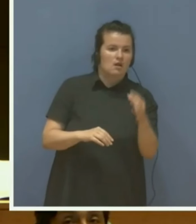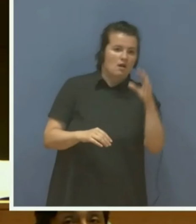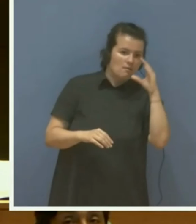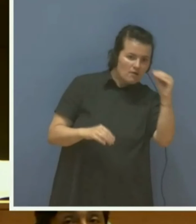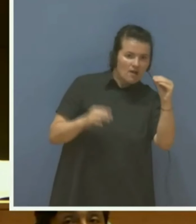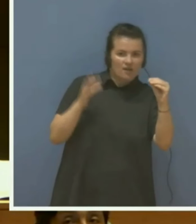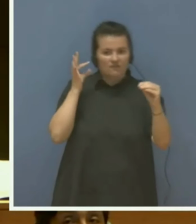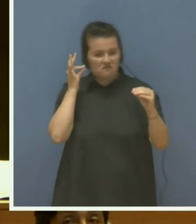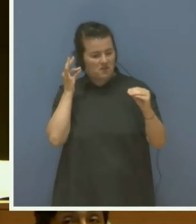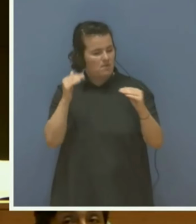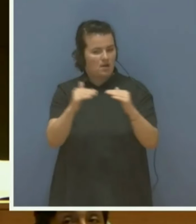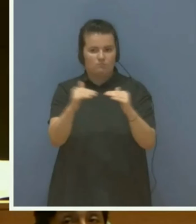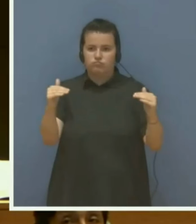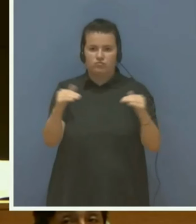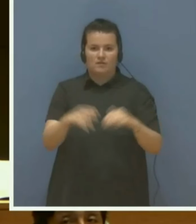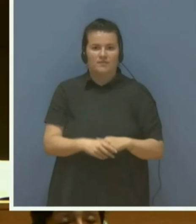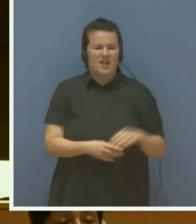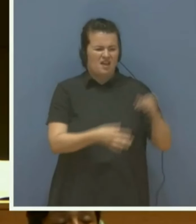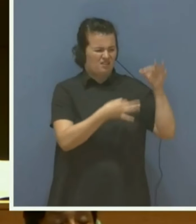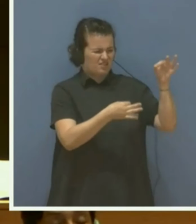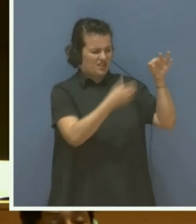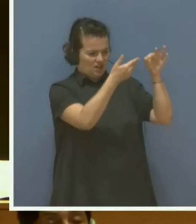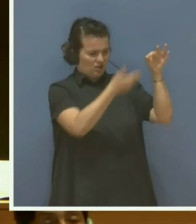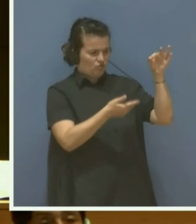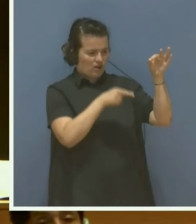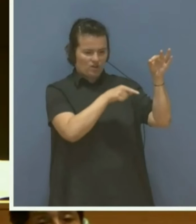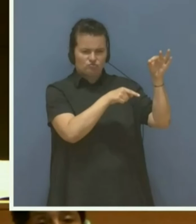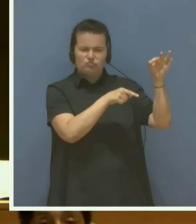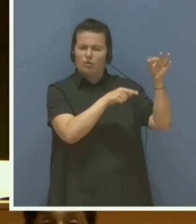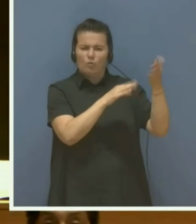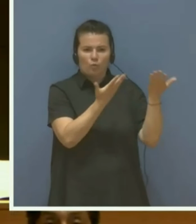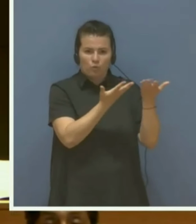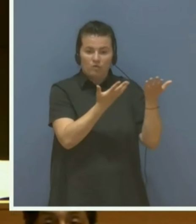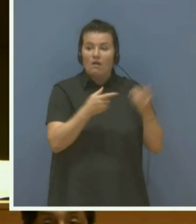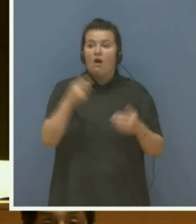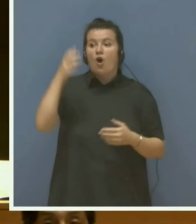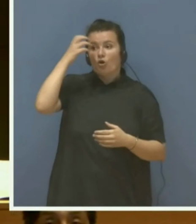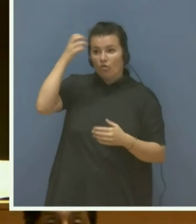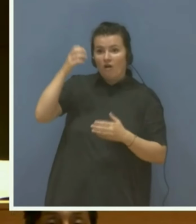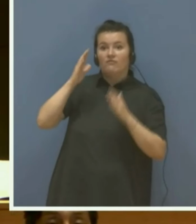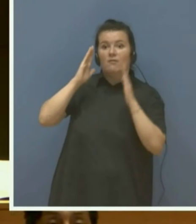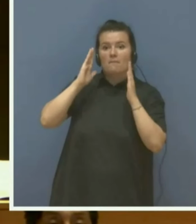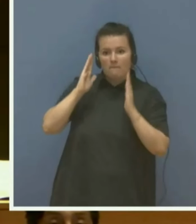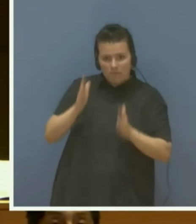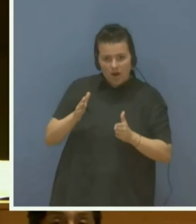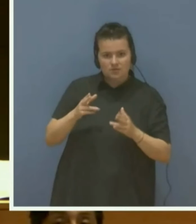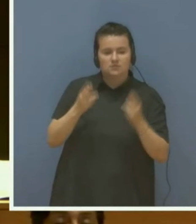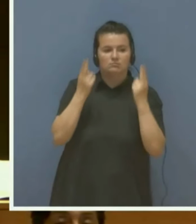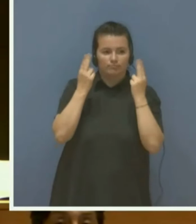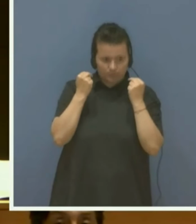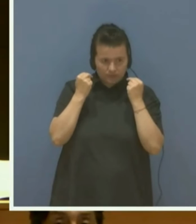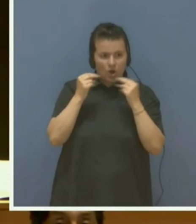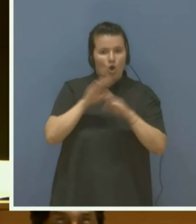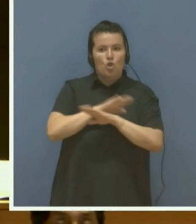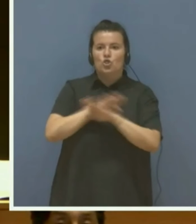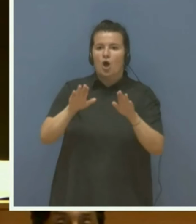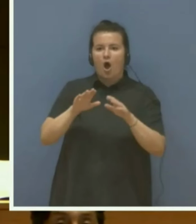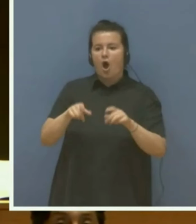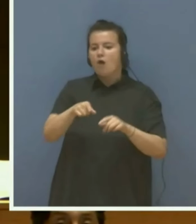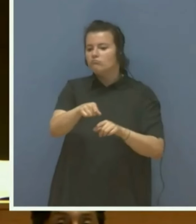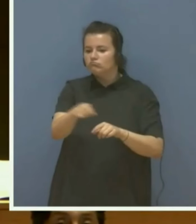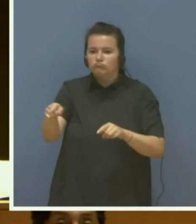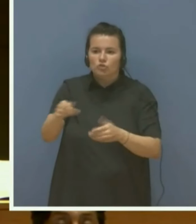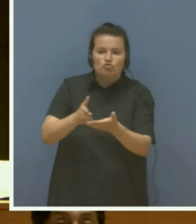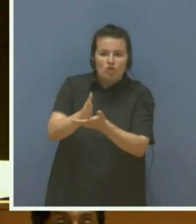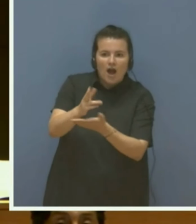The Declaration obliges states to abstain from violations of the rights of Indigenous peoples. Today,